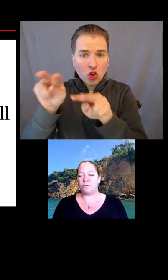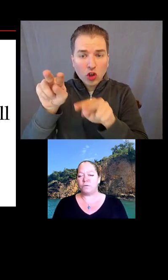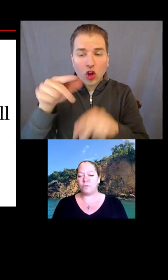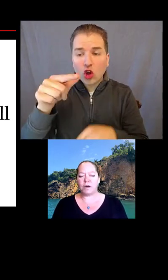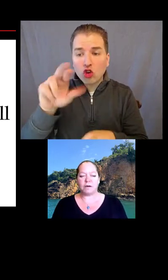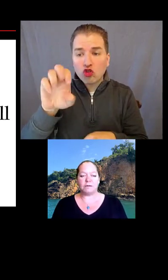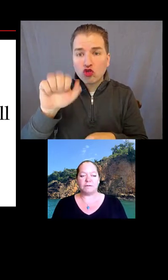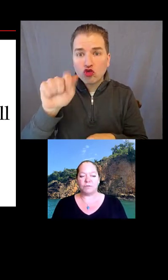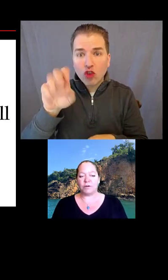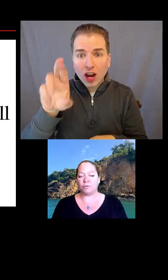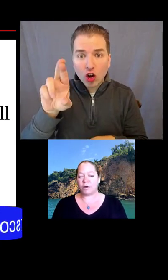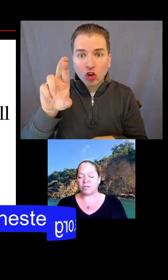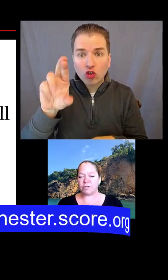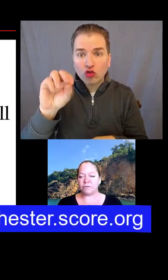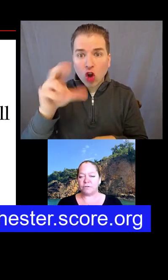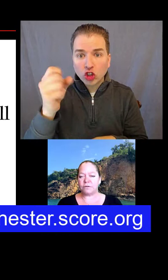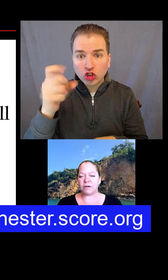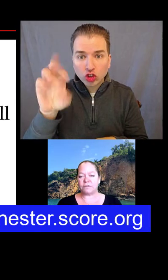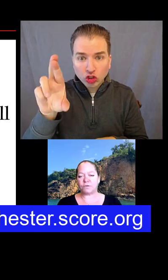go to